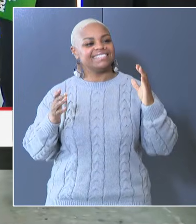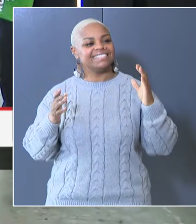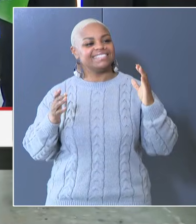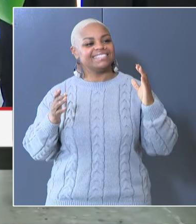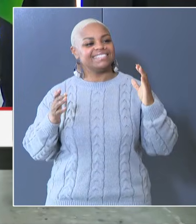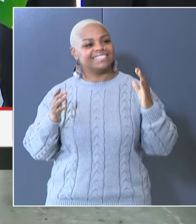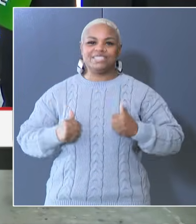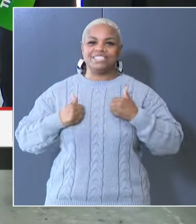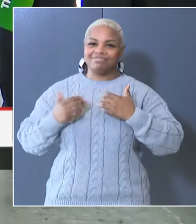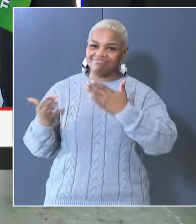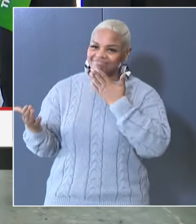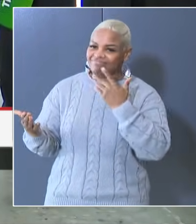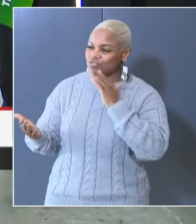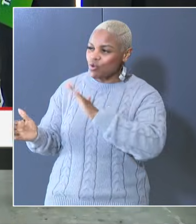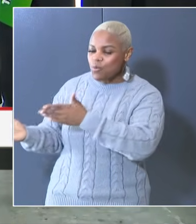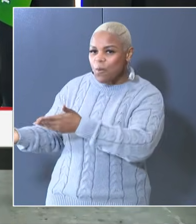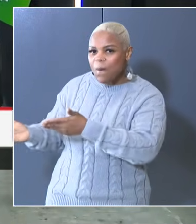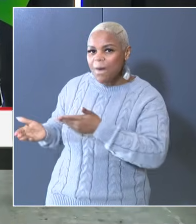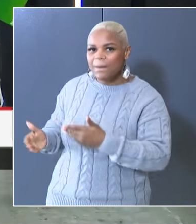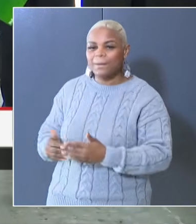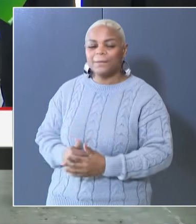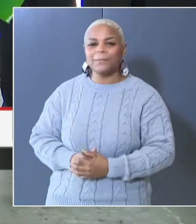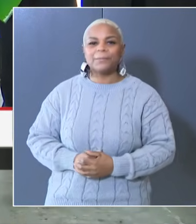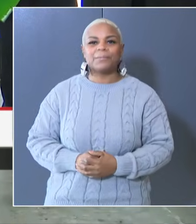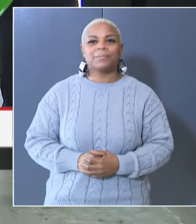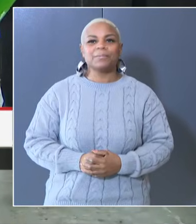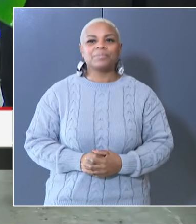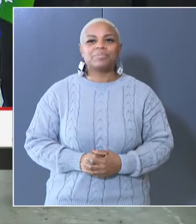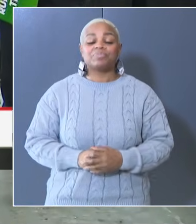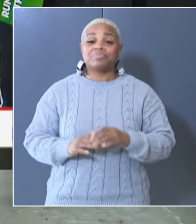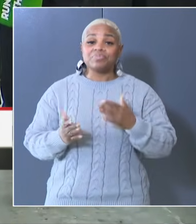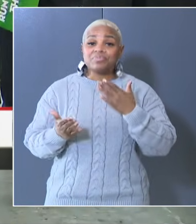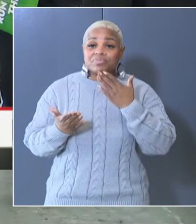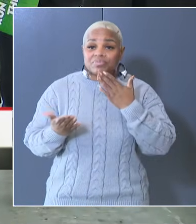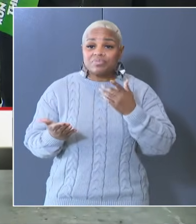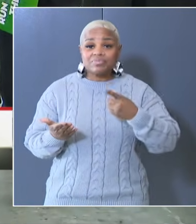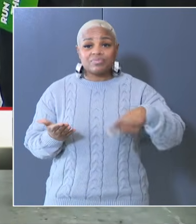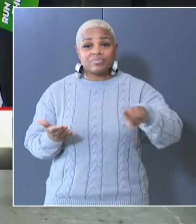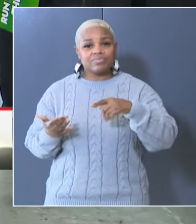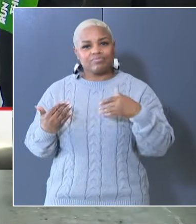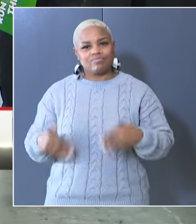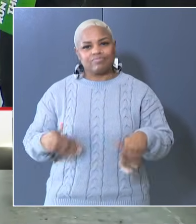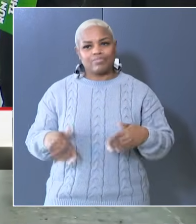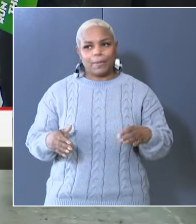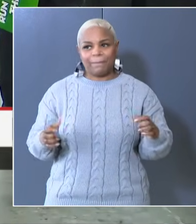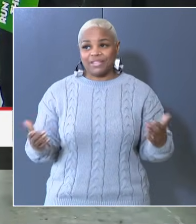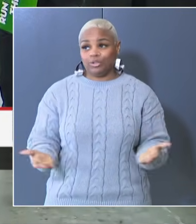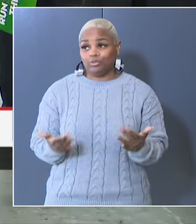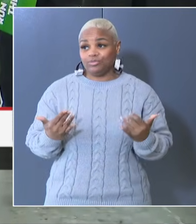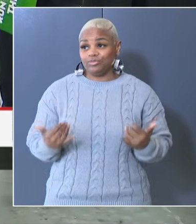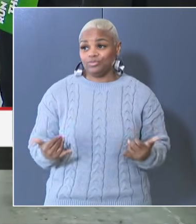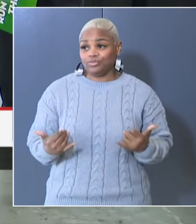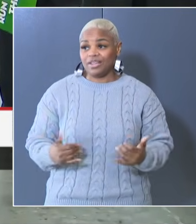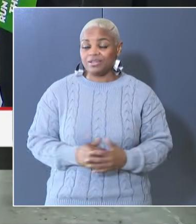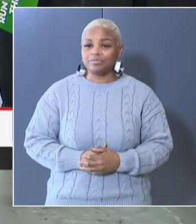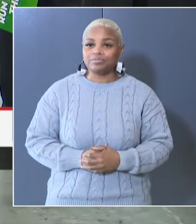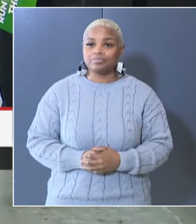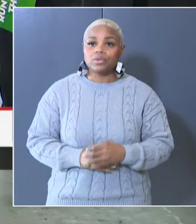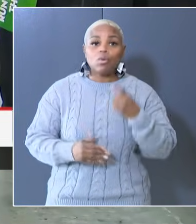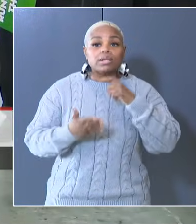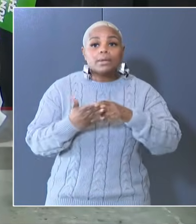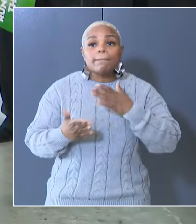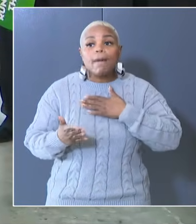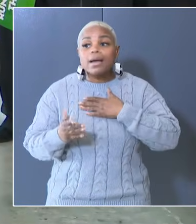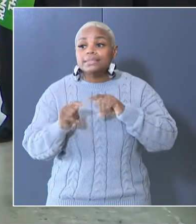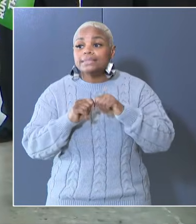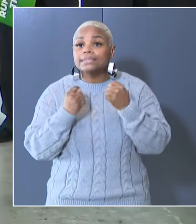for that introduction. Thank you for being here. I want to recognize everybody on my team who is